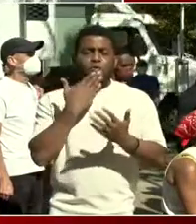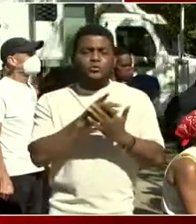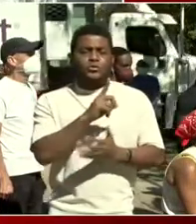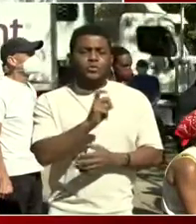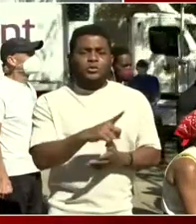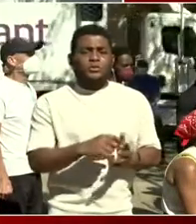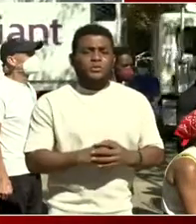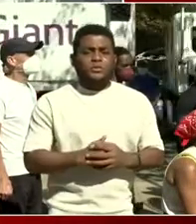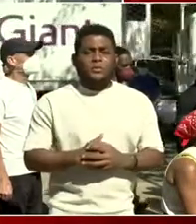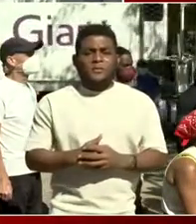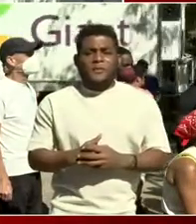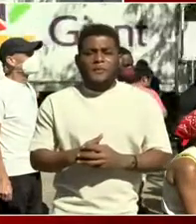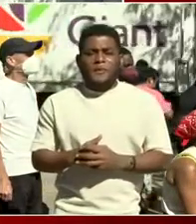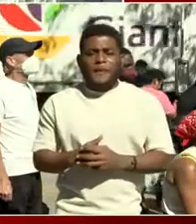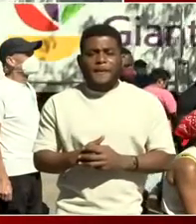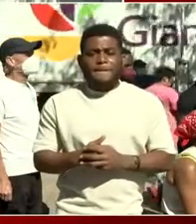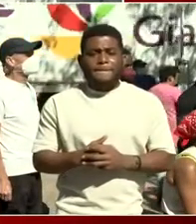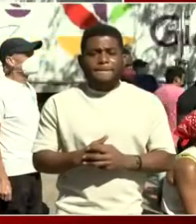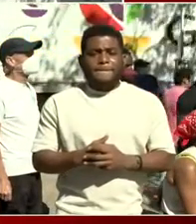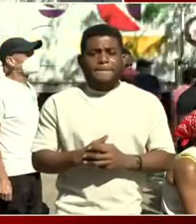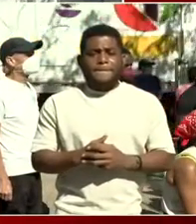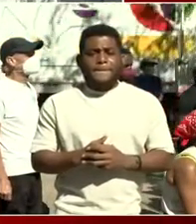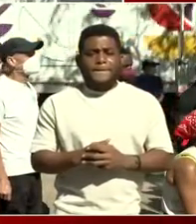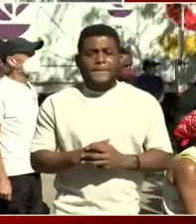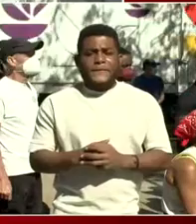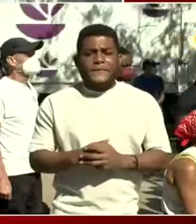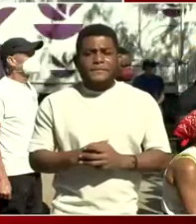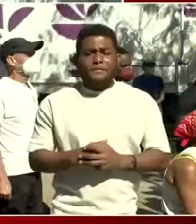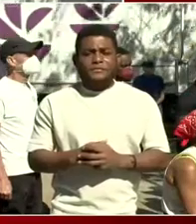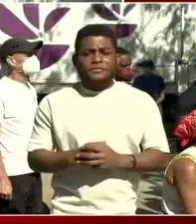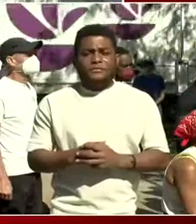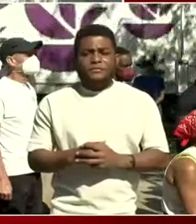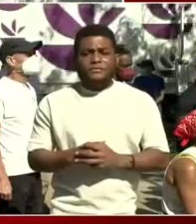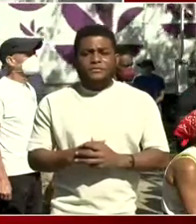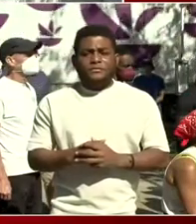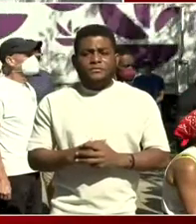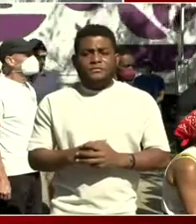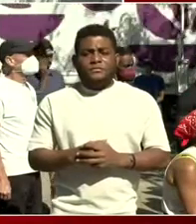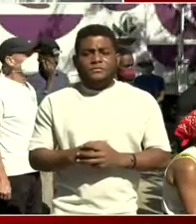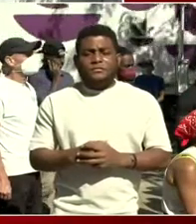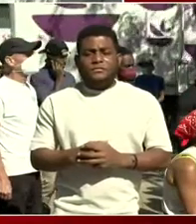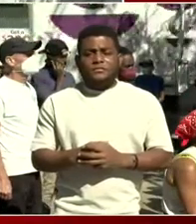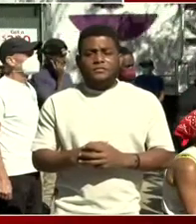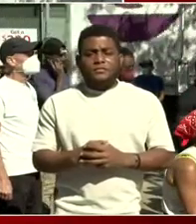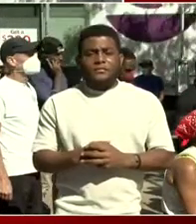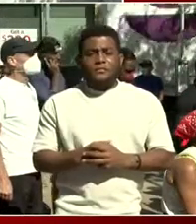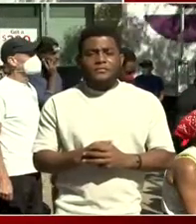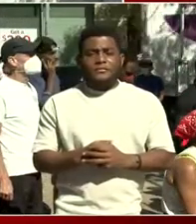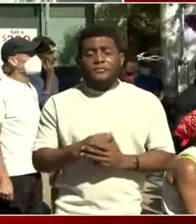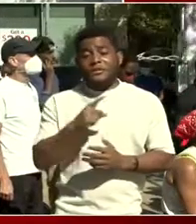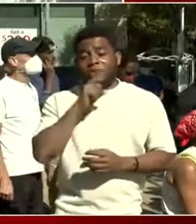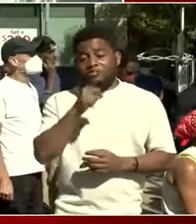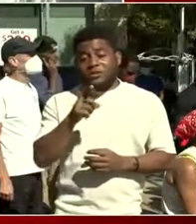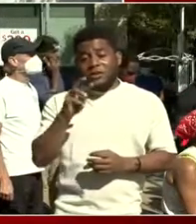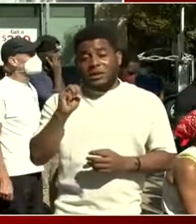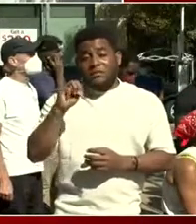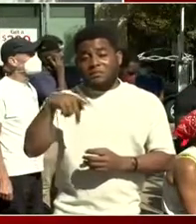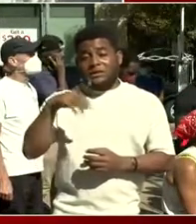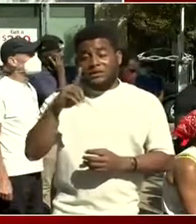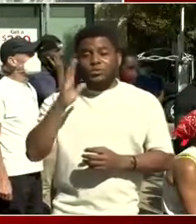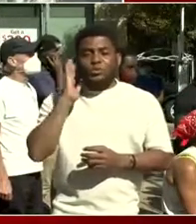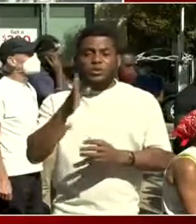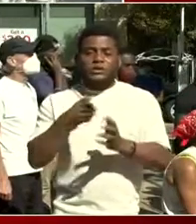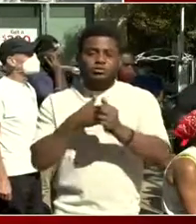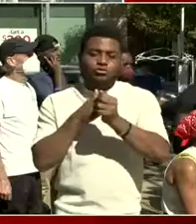responsibility of all of those areas. The enforcement part, of course, MPD will lead. Several of the areas